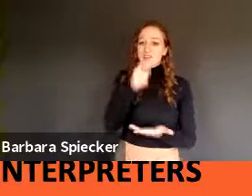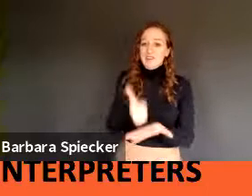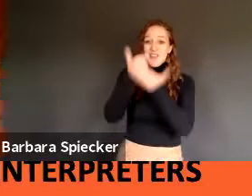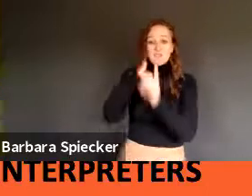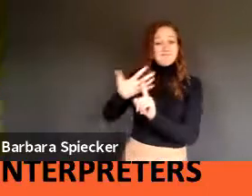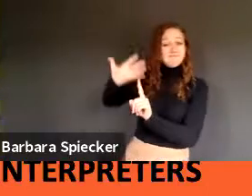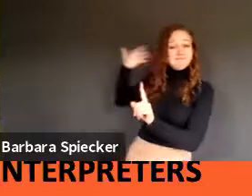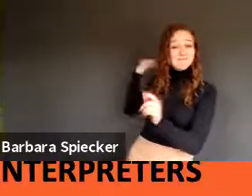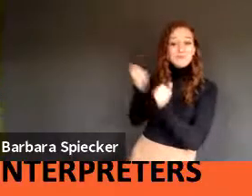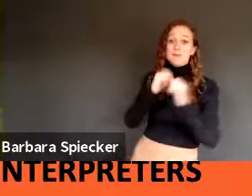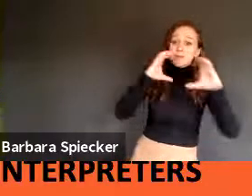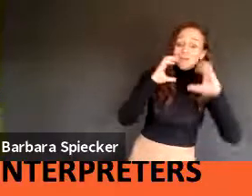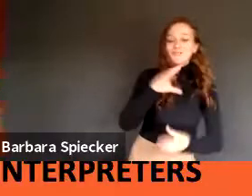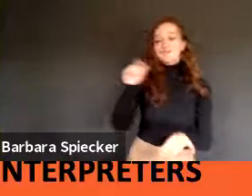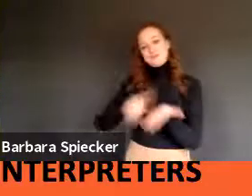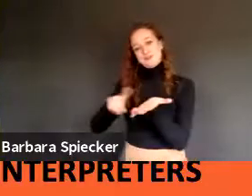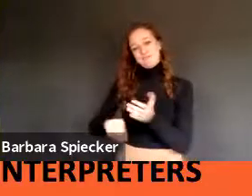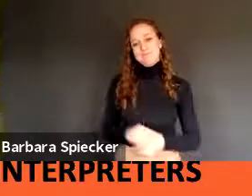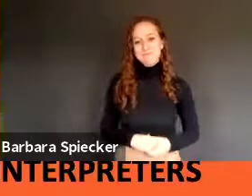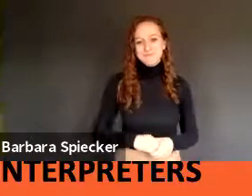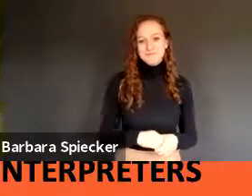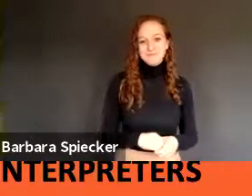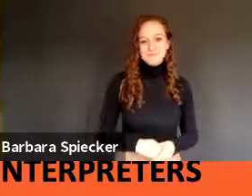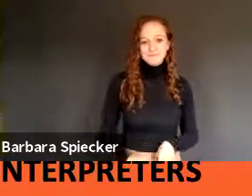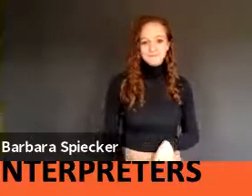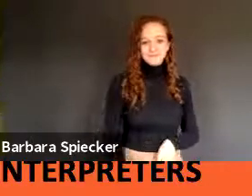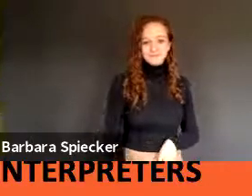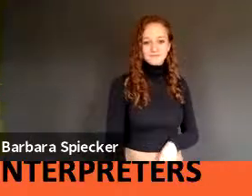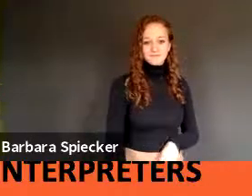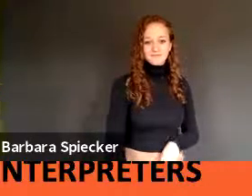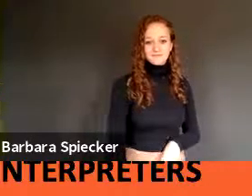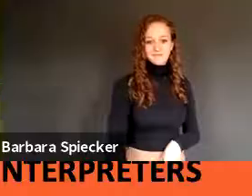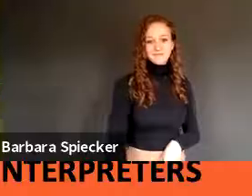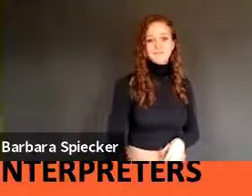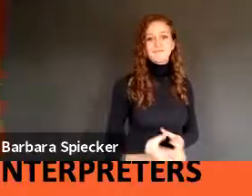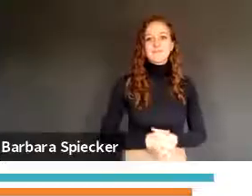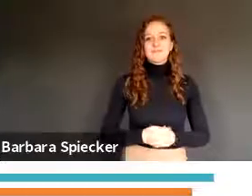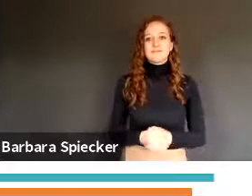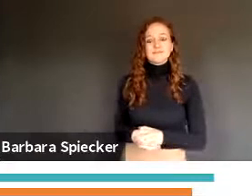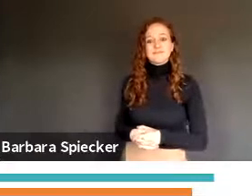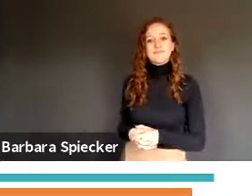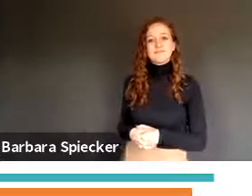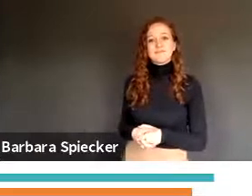other interpreters and countless volunteers who helped me in the past with both communication and research.